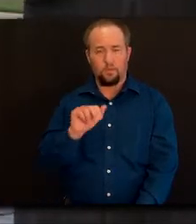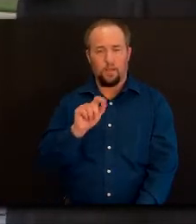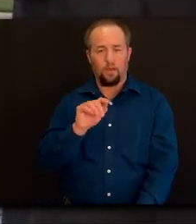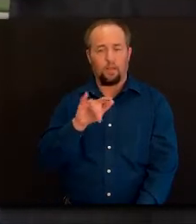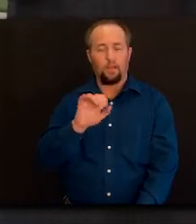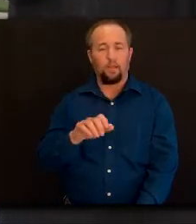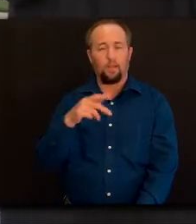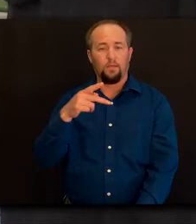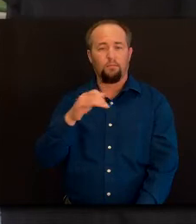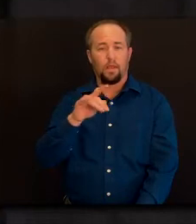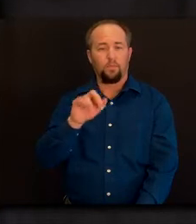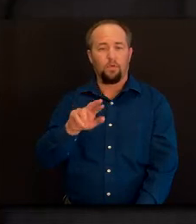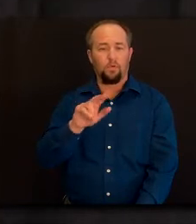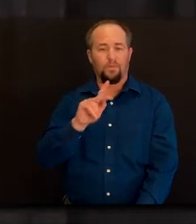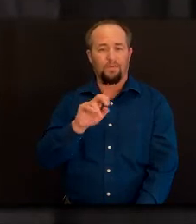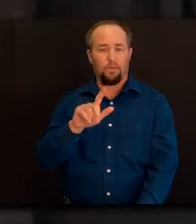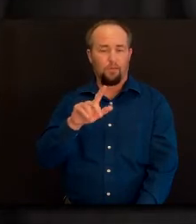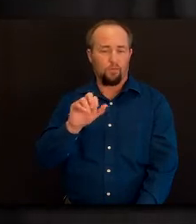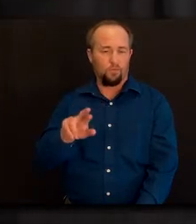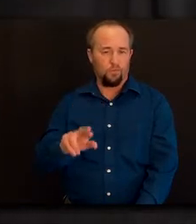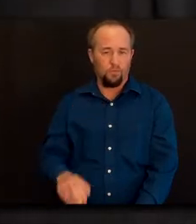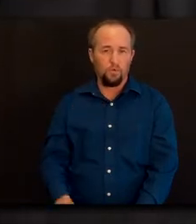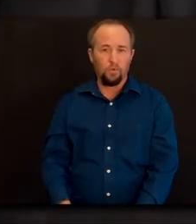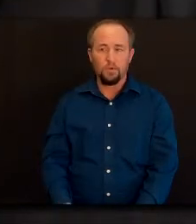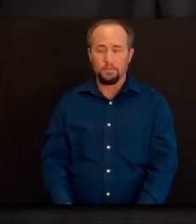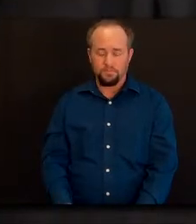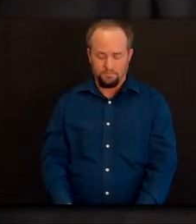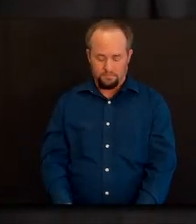Natalie Piper Keller.